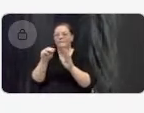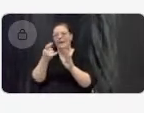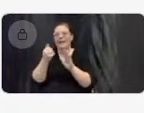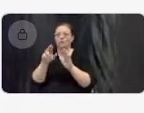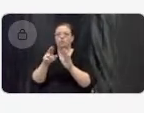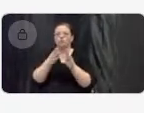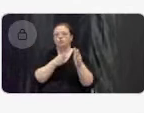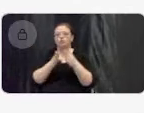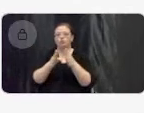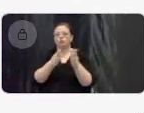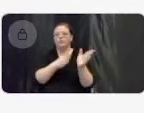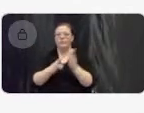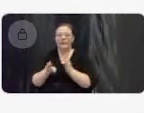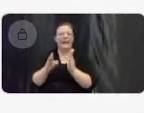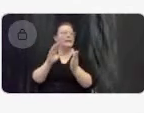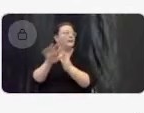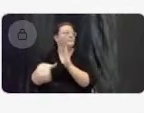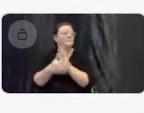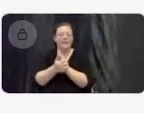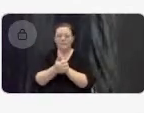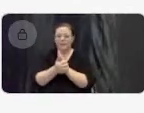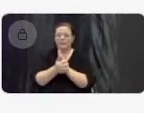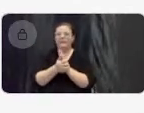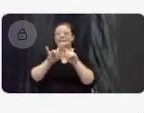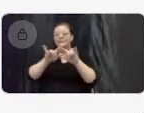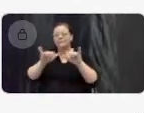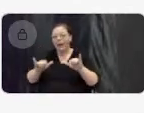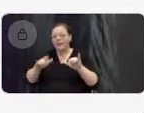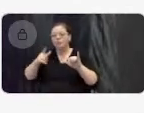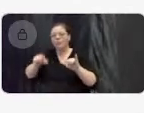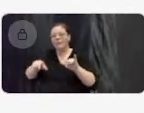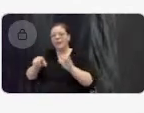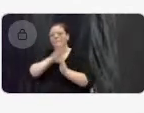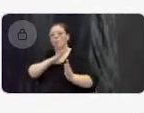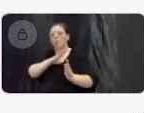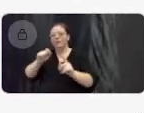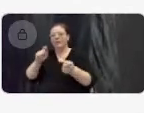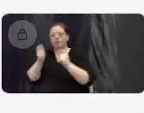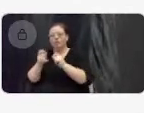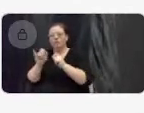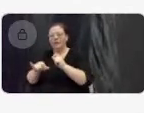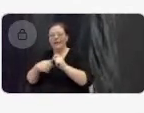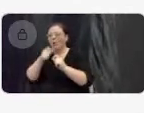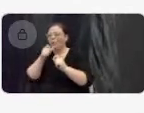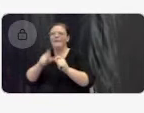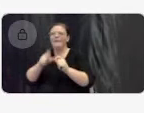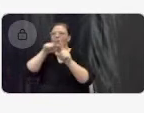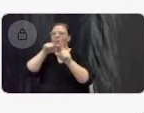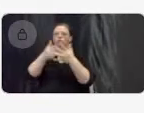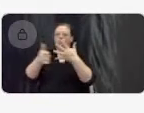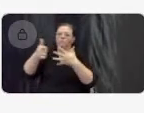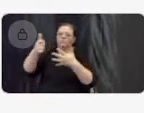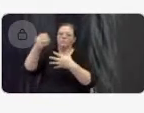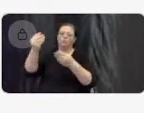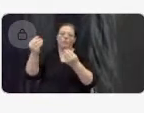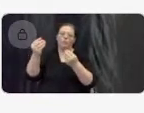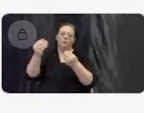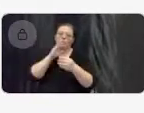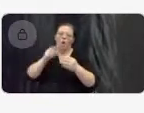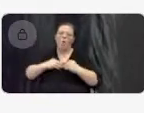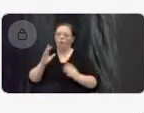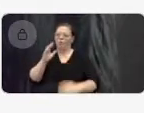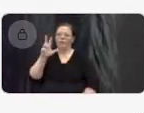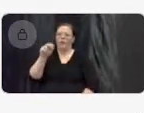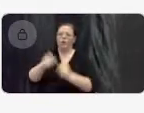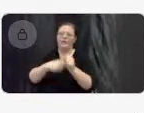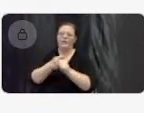amendment going at the same time so the board can make that change, and I don't have to answer to some property owner 30 years from now.